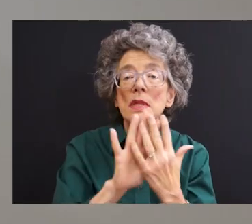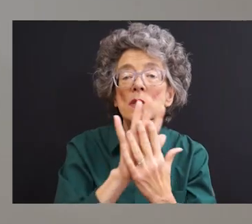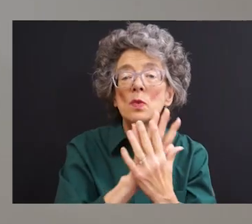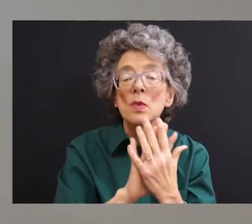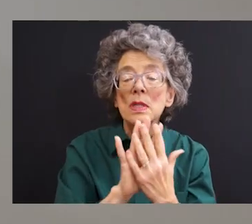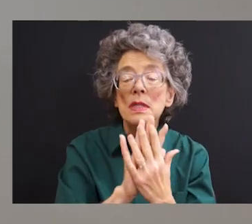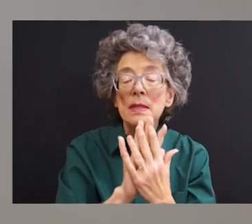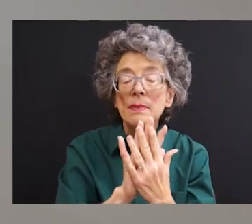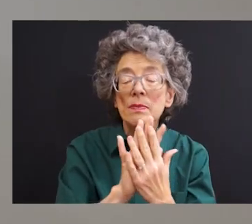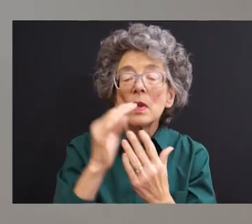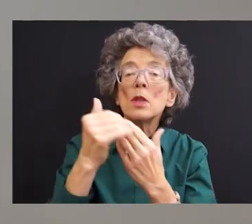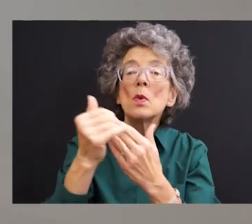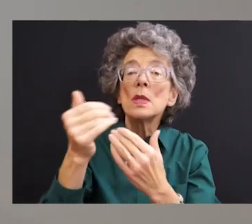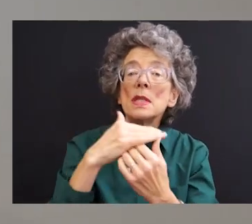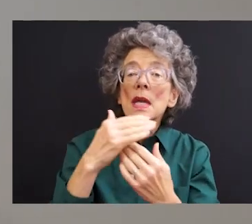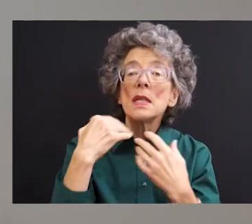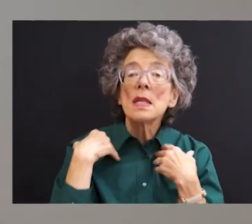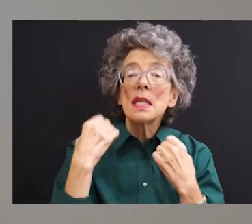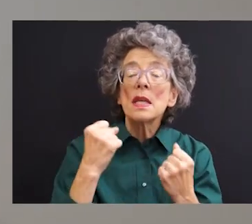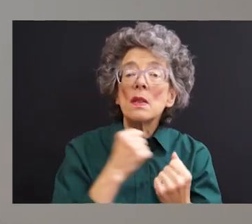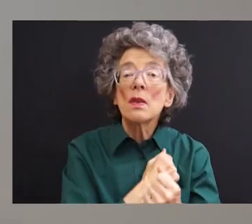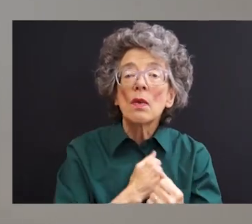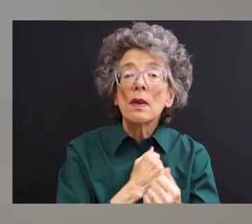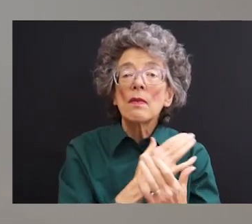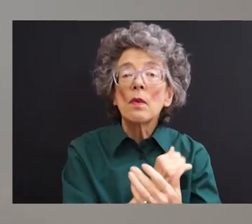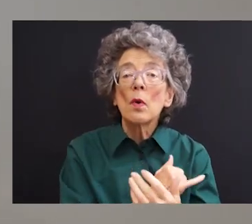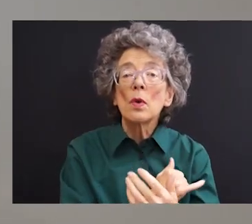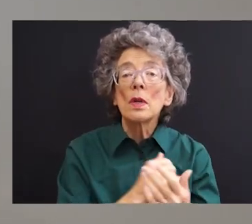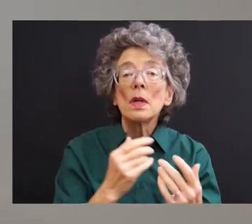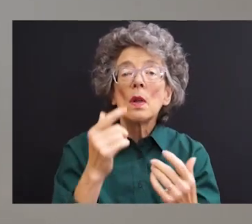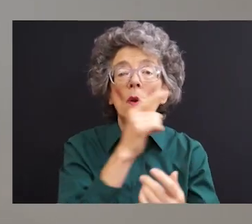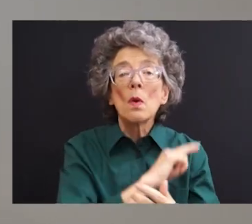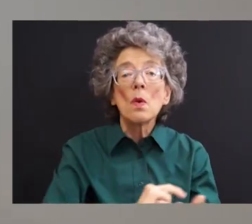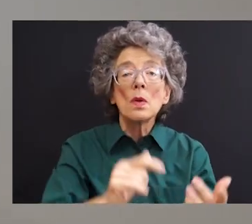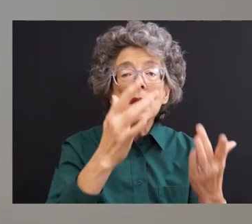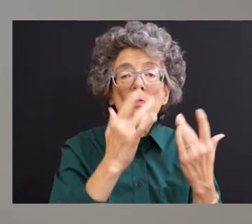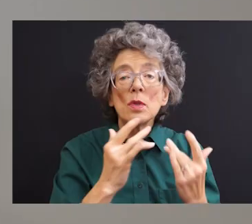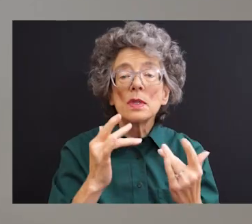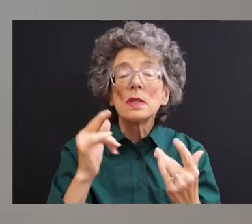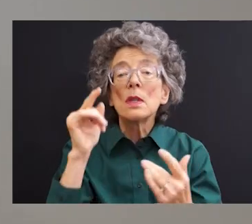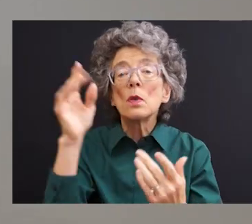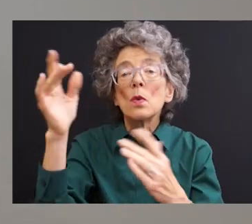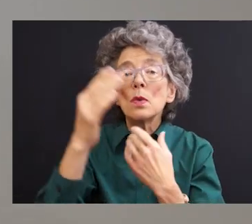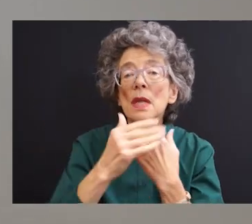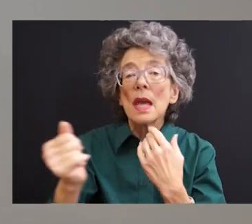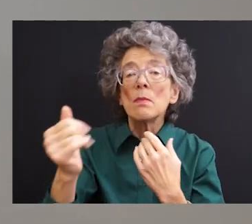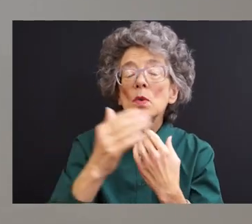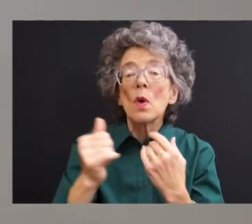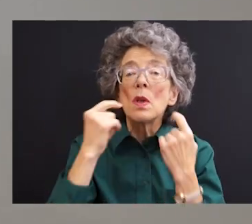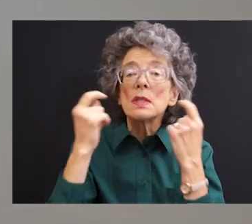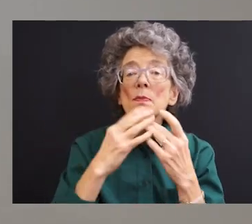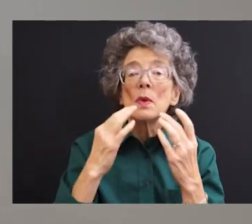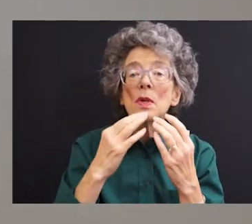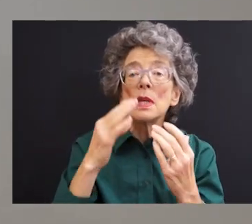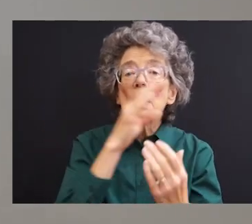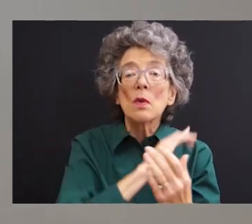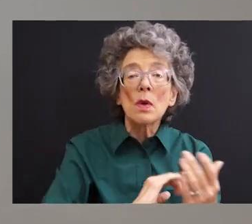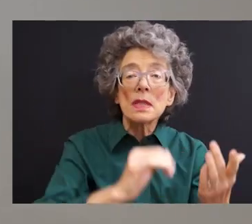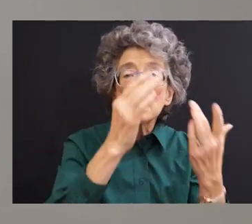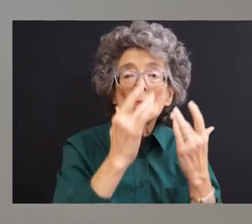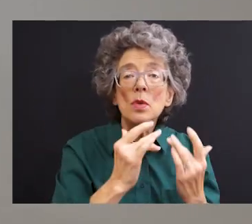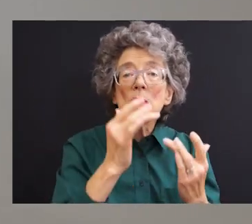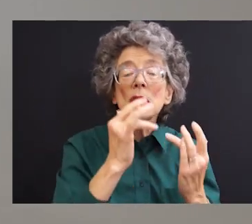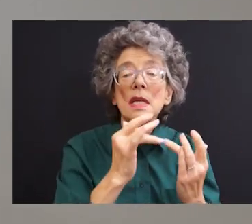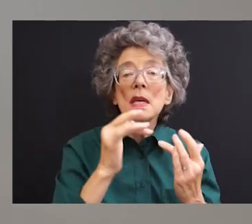You were sent to heal the contrite of heart. Lord, have mercy. Lord, have mercy. You came to call sinners. Christ, have mercy. Christ, have